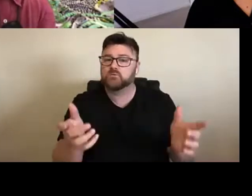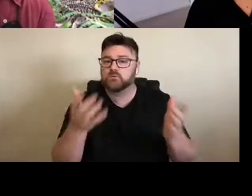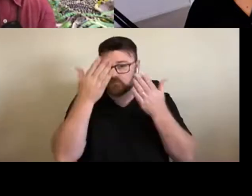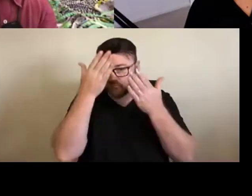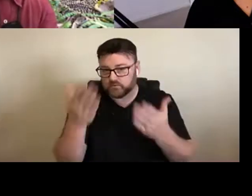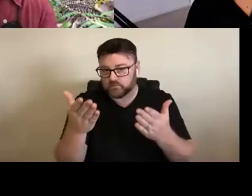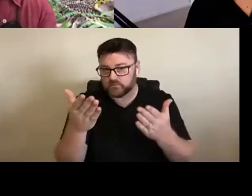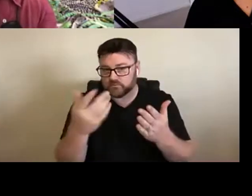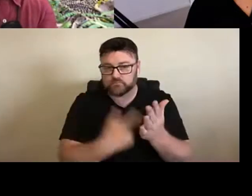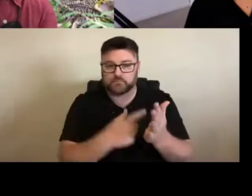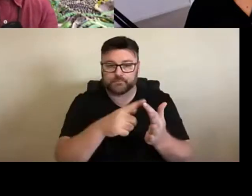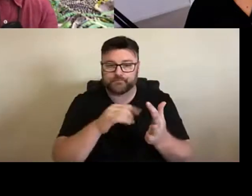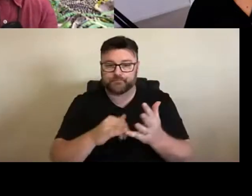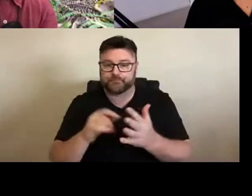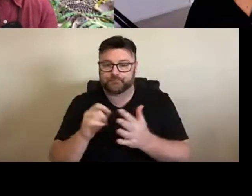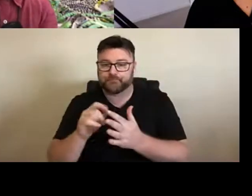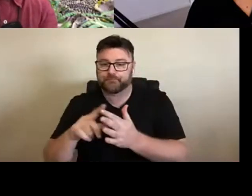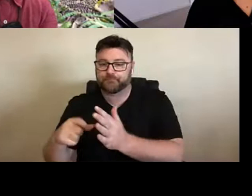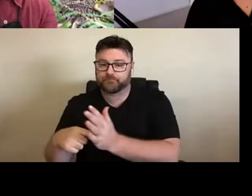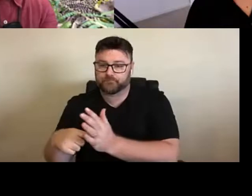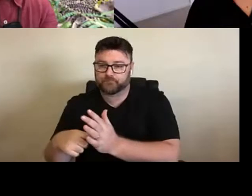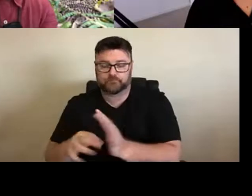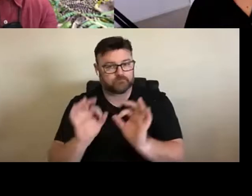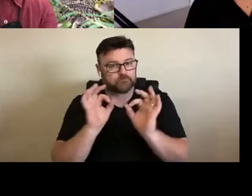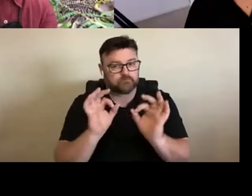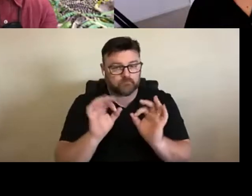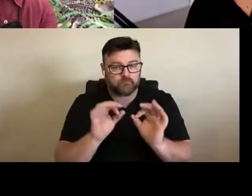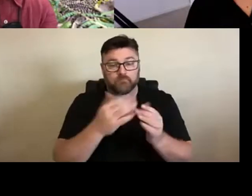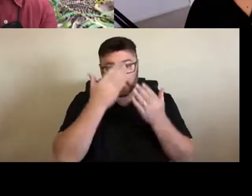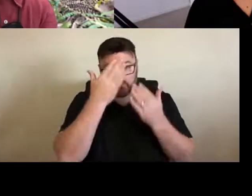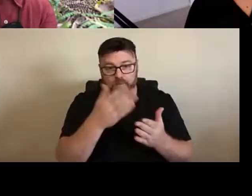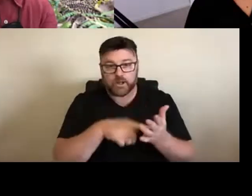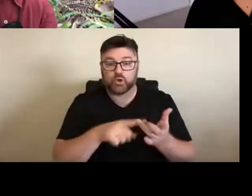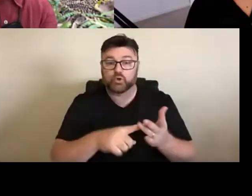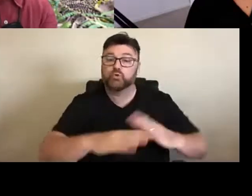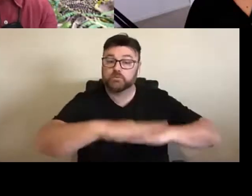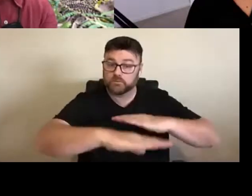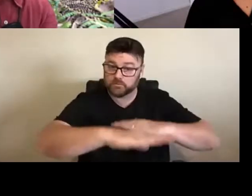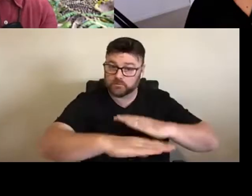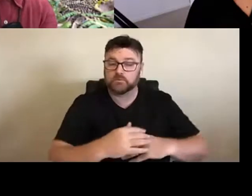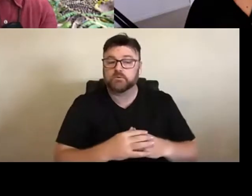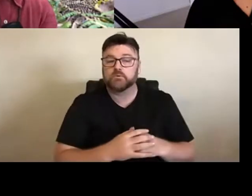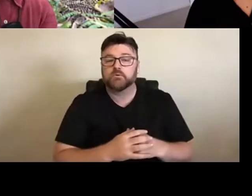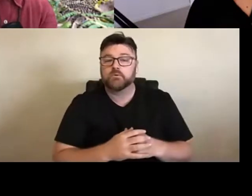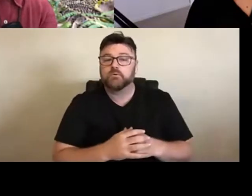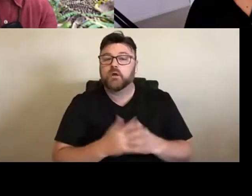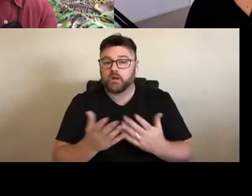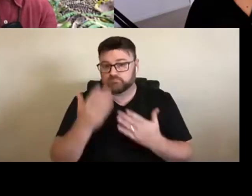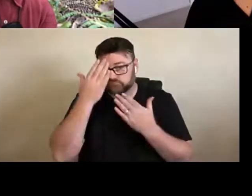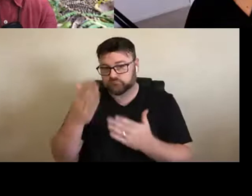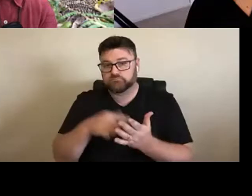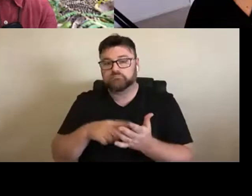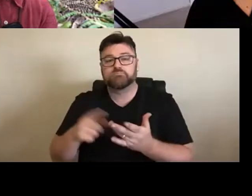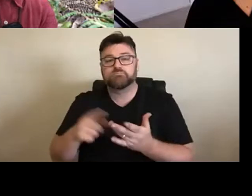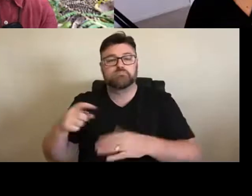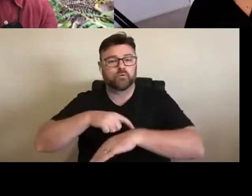that is on one level about respect to place and country, but also the idea of slowing down can be connected